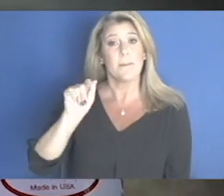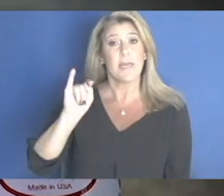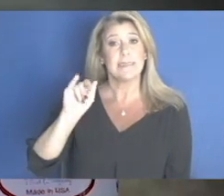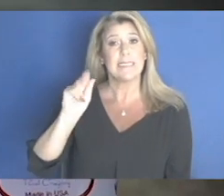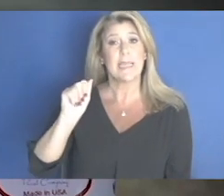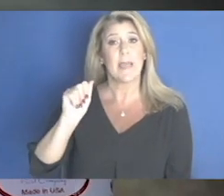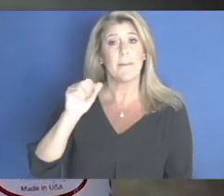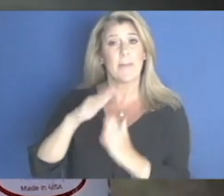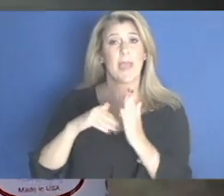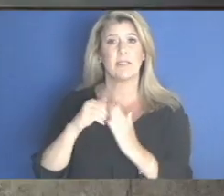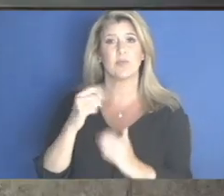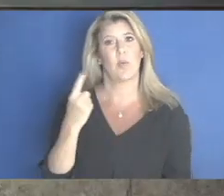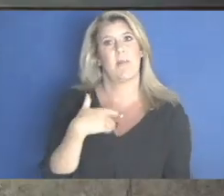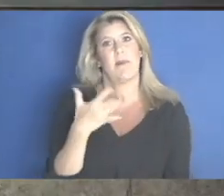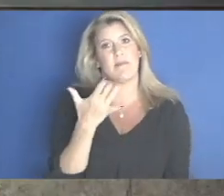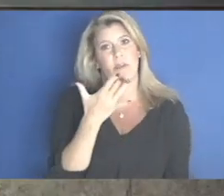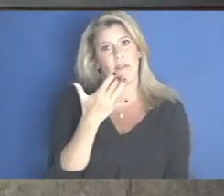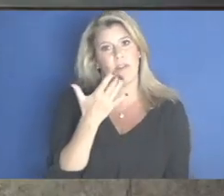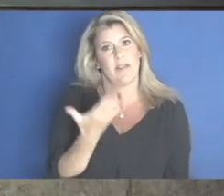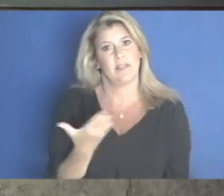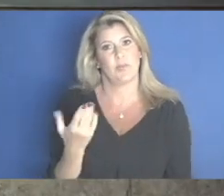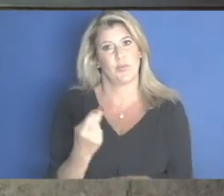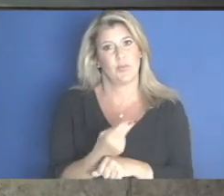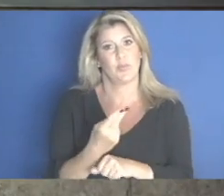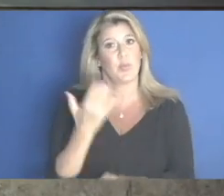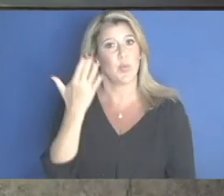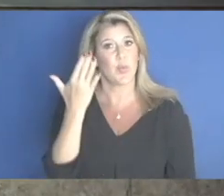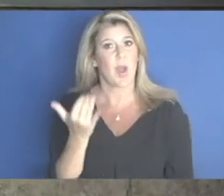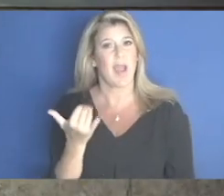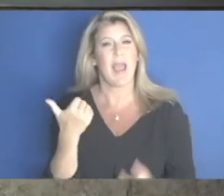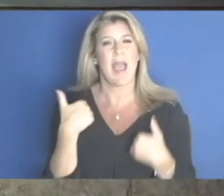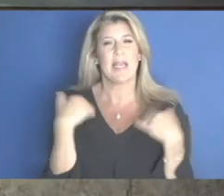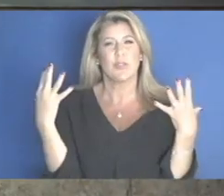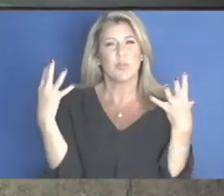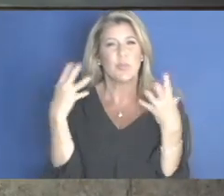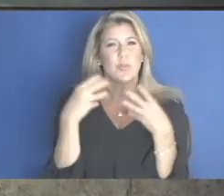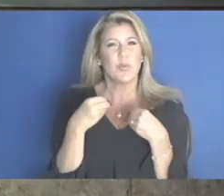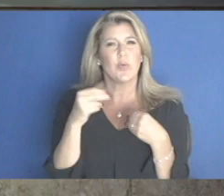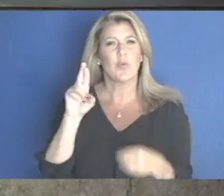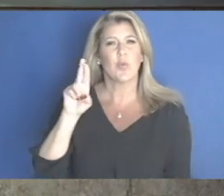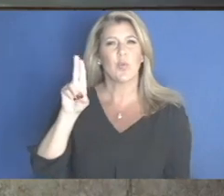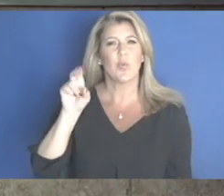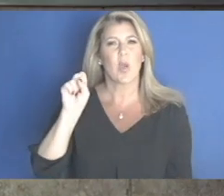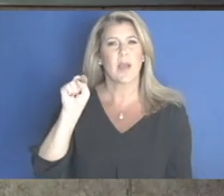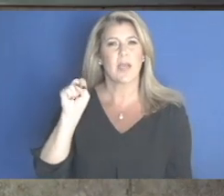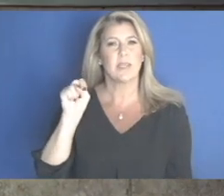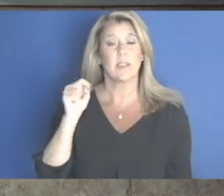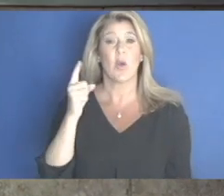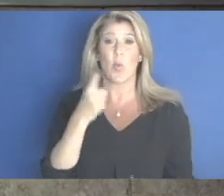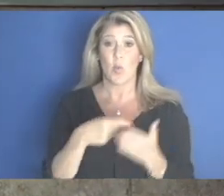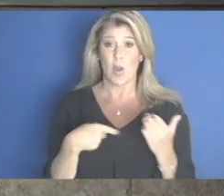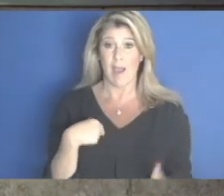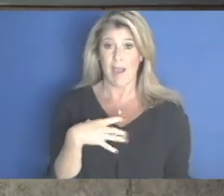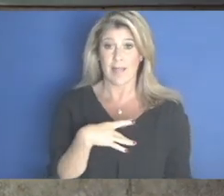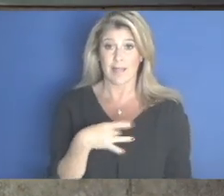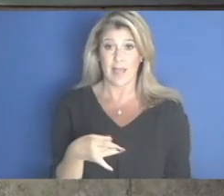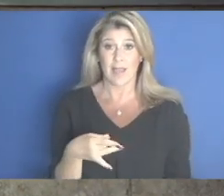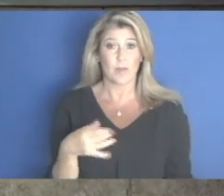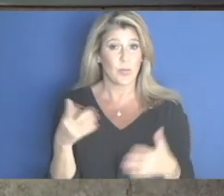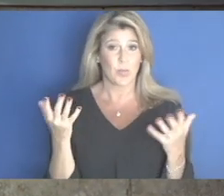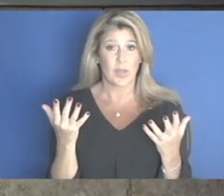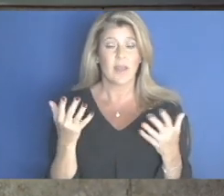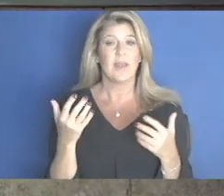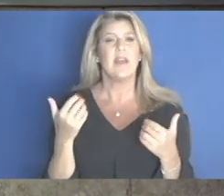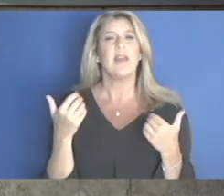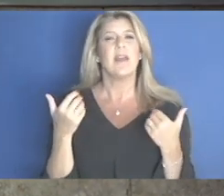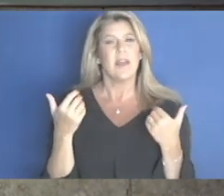Patina paint is one of my favorite things to do because it creates this beautiful rust. What I do really like about